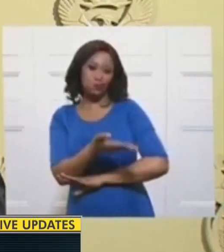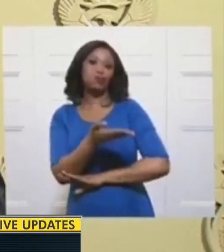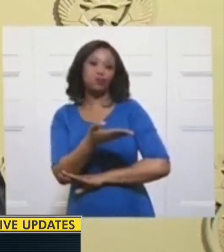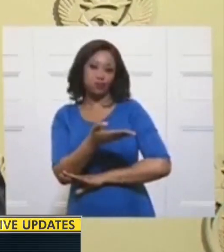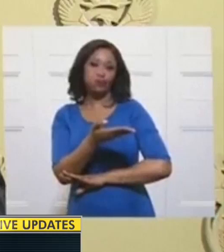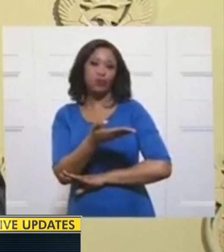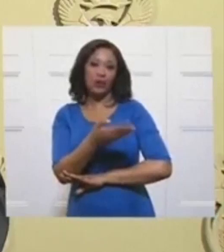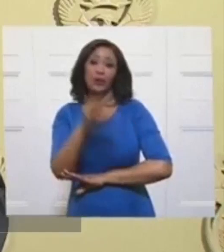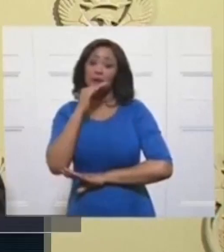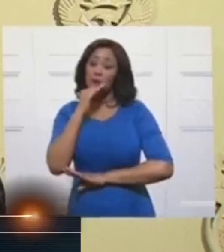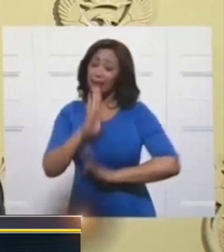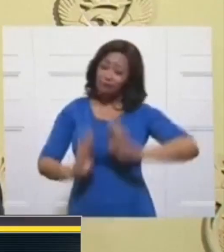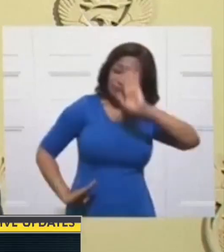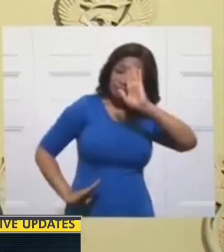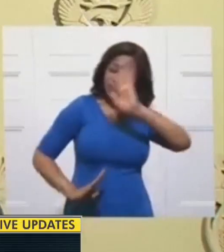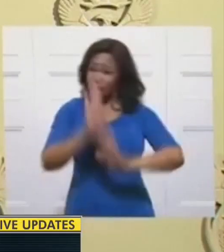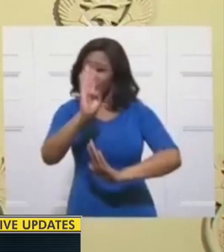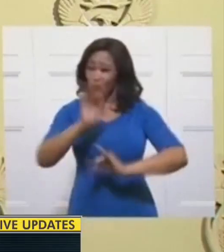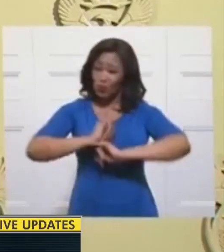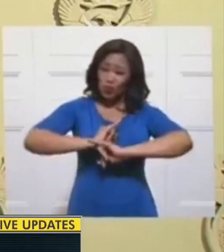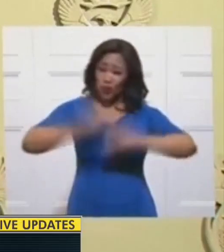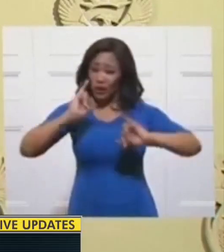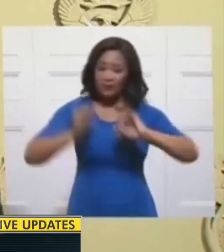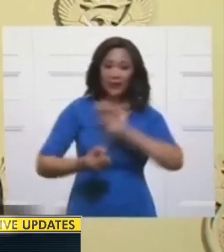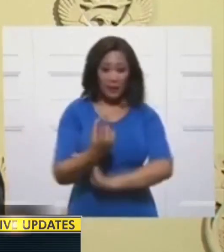peak of the first wave. Consequently,